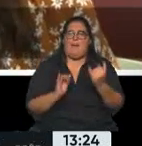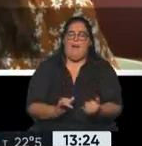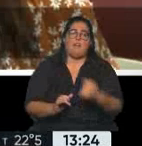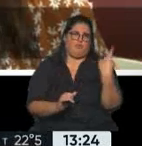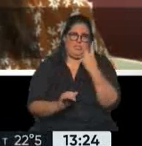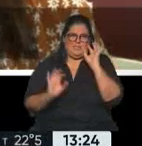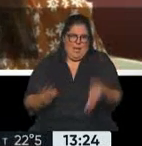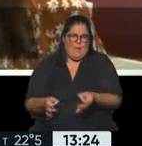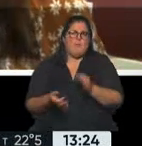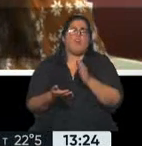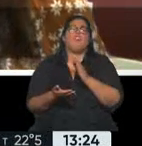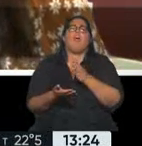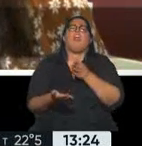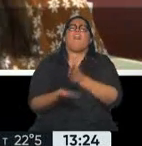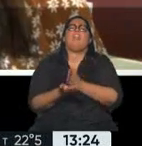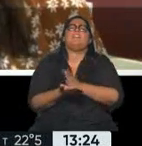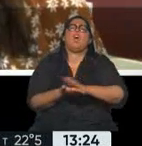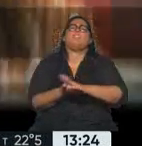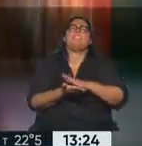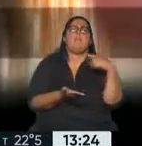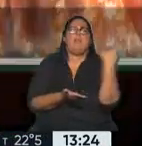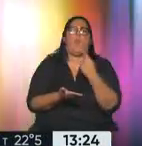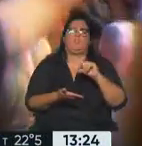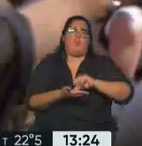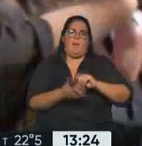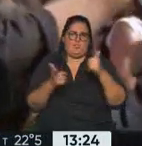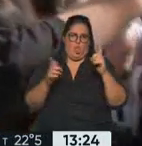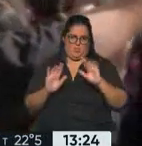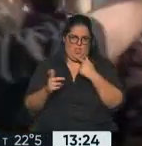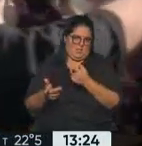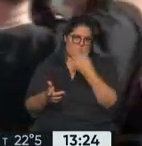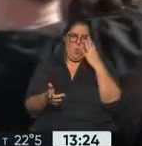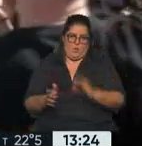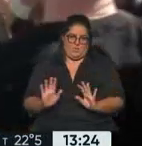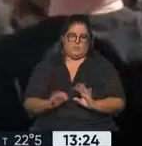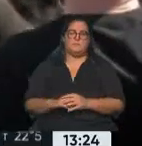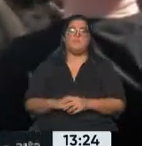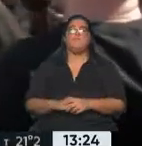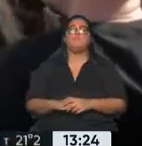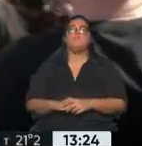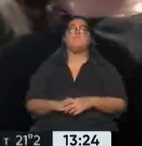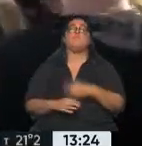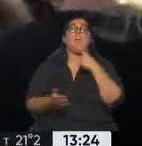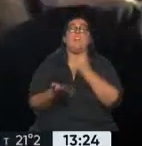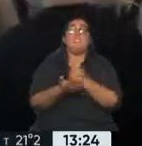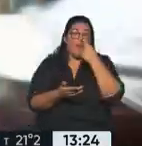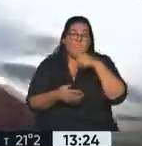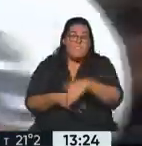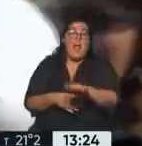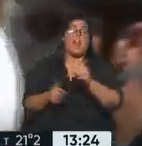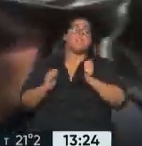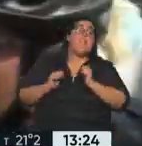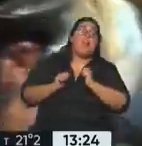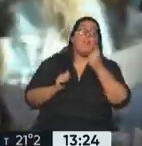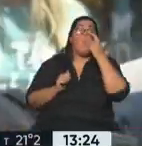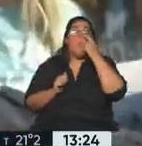that's essential to our nation. El fallo definitivo se espera para finales de junio o principios de